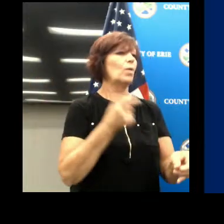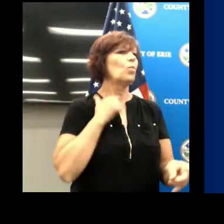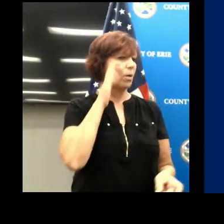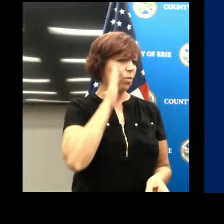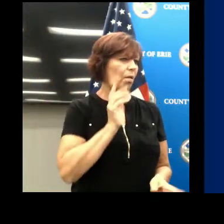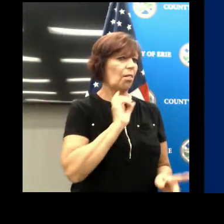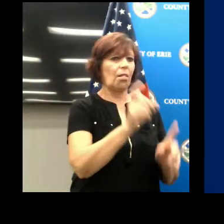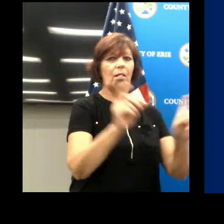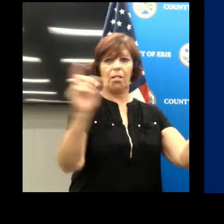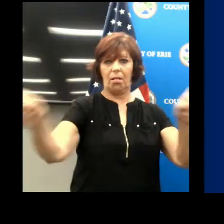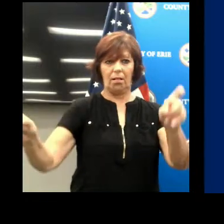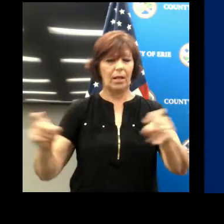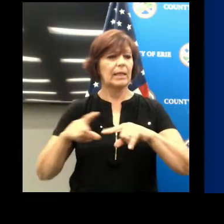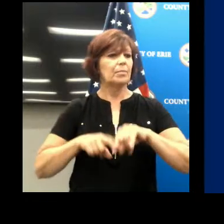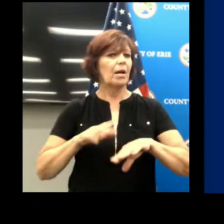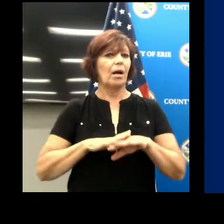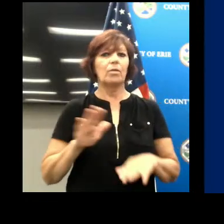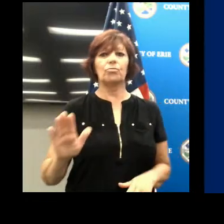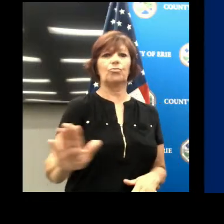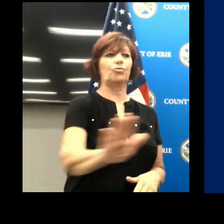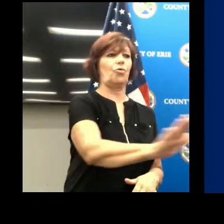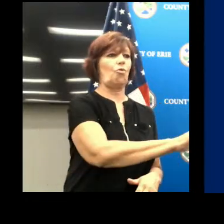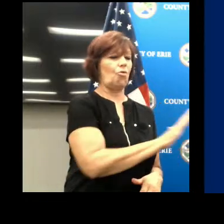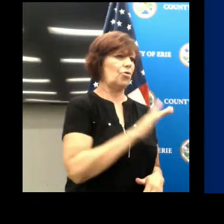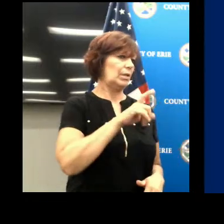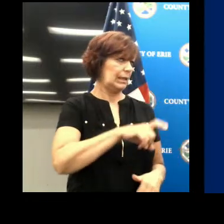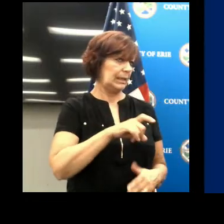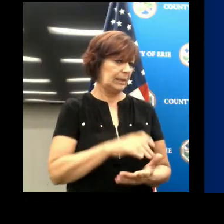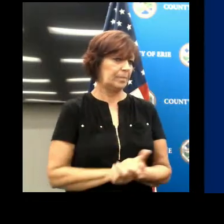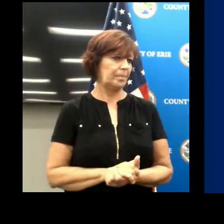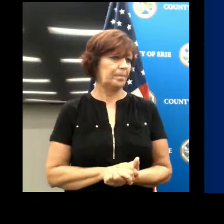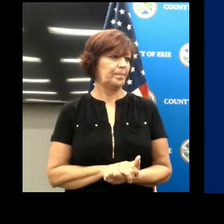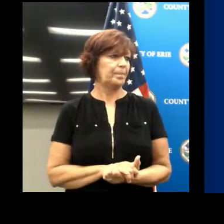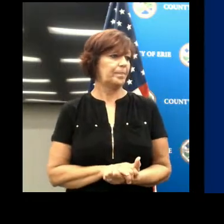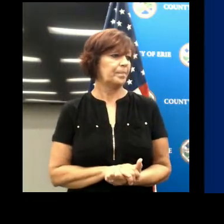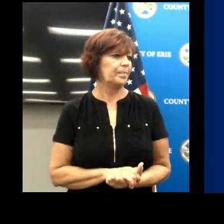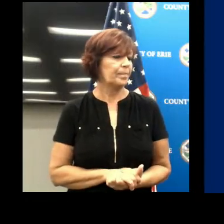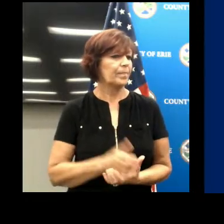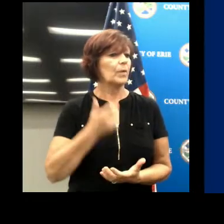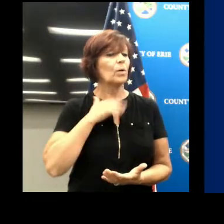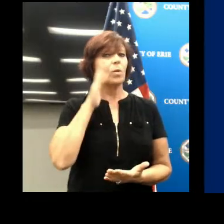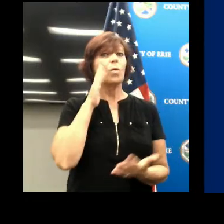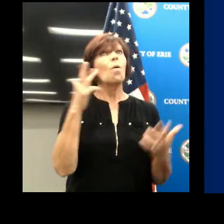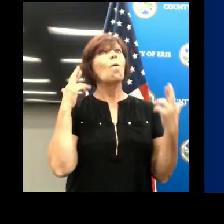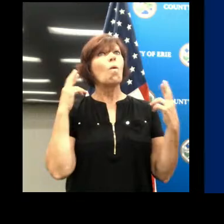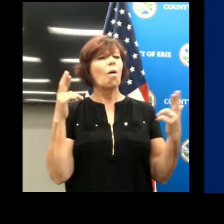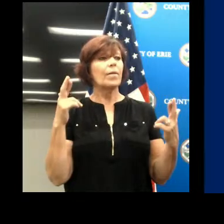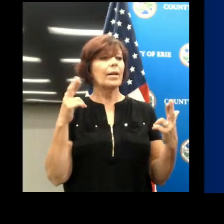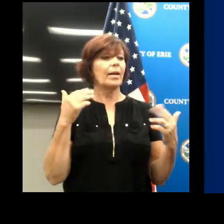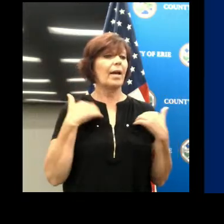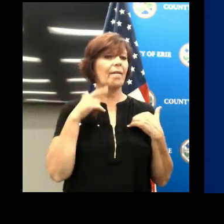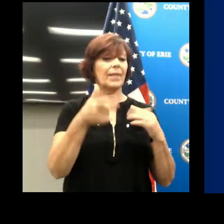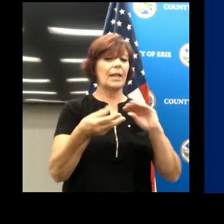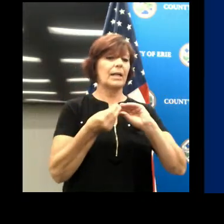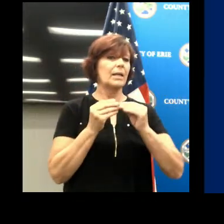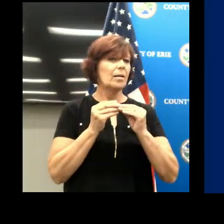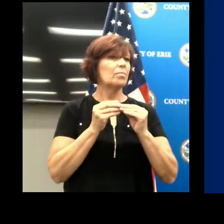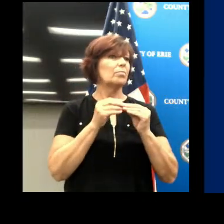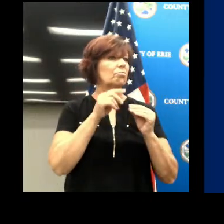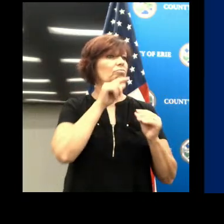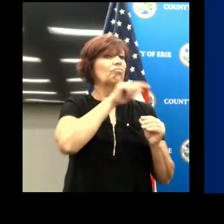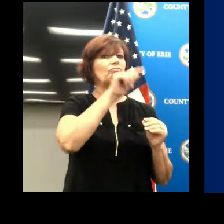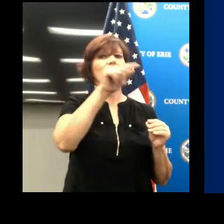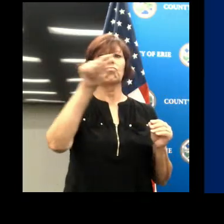it on based on their requisitions to the county, and we will hopefully have that number from the towns, cities, and